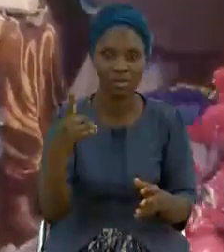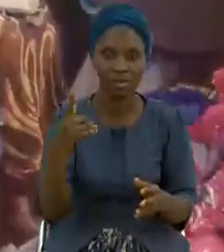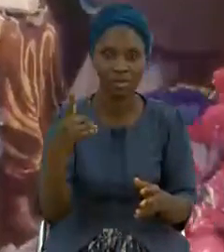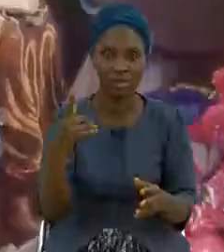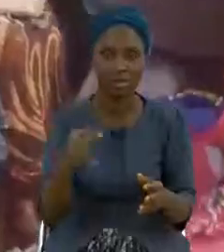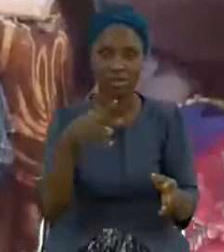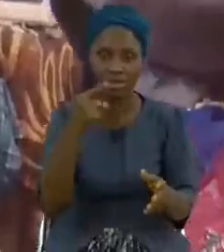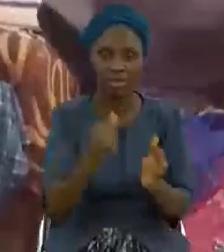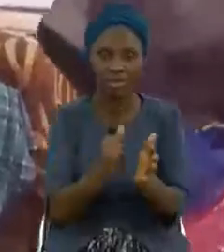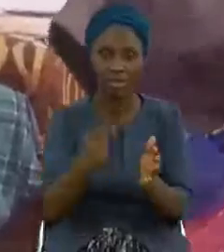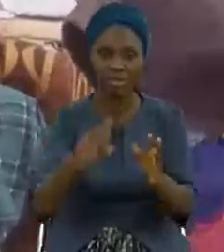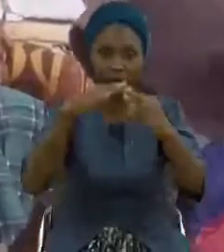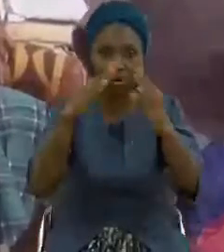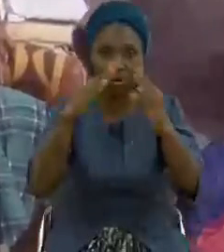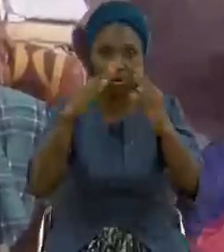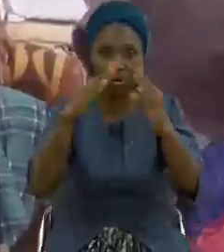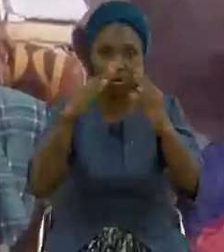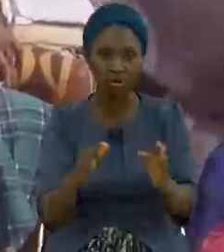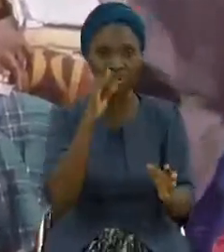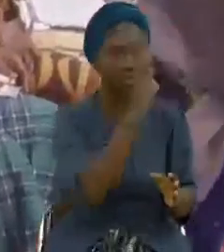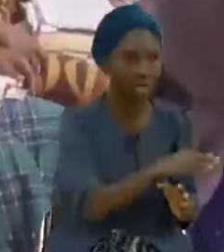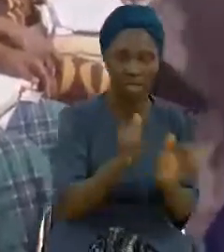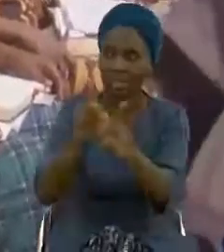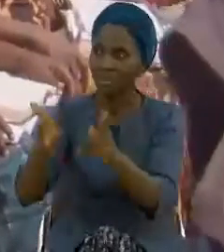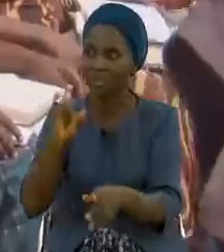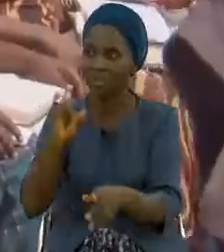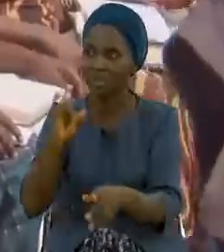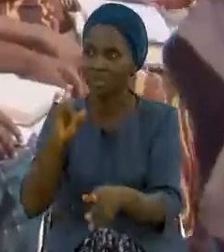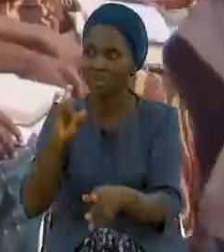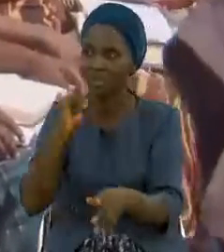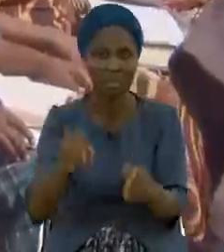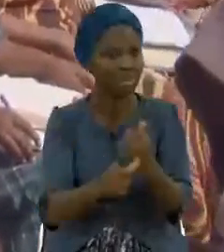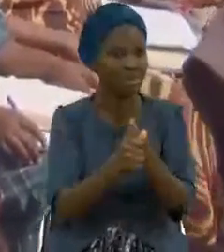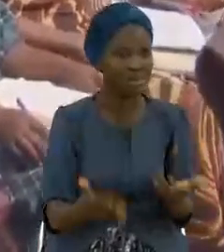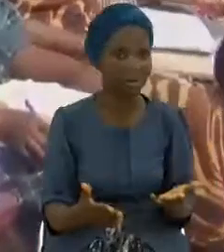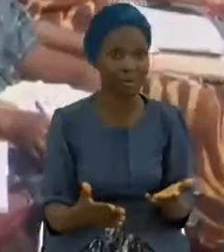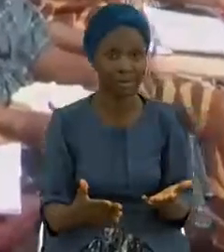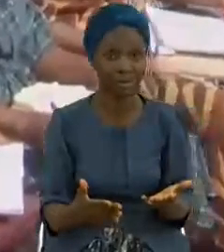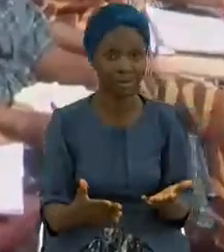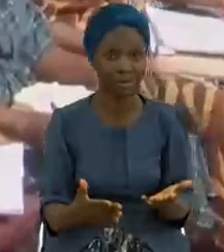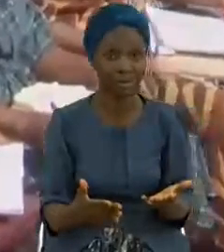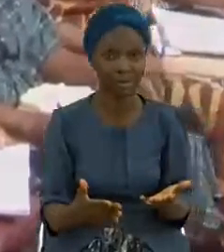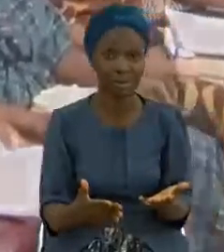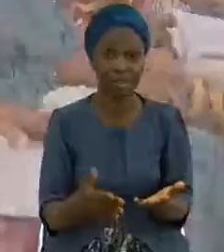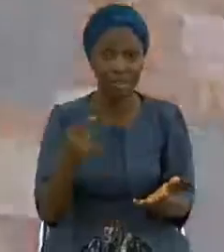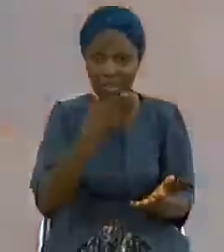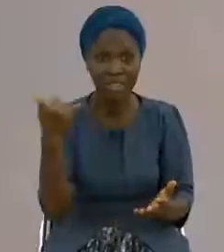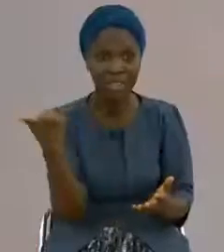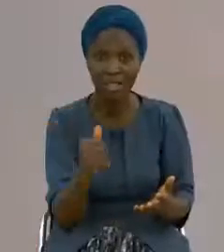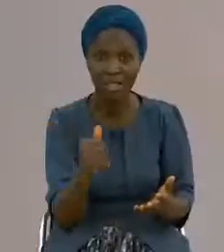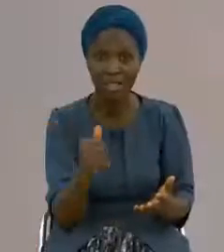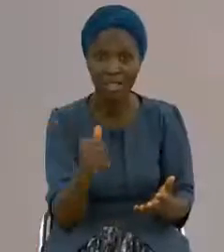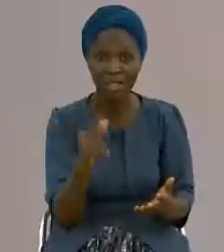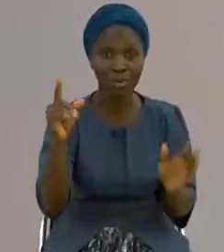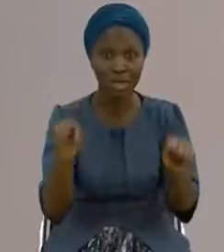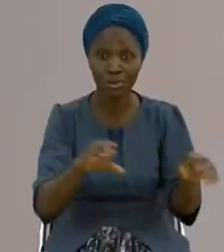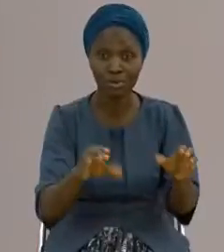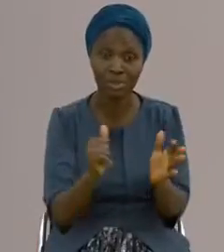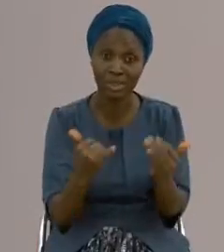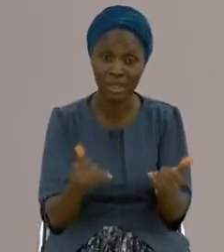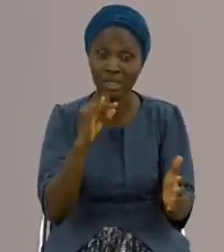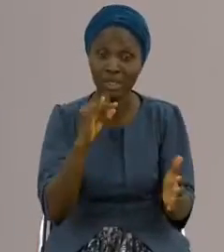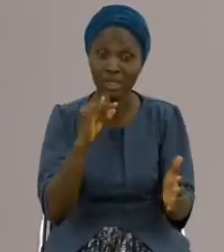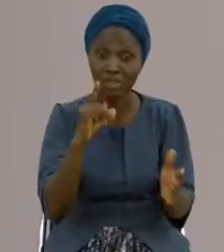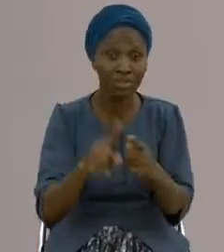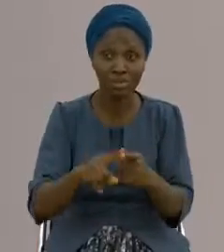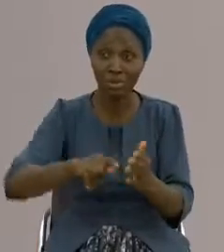dangerous. The best anyone can do now is to lock up himself, lock up herself, and stay